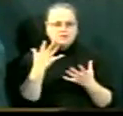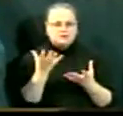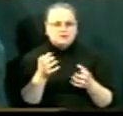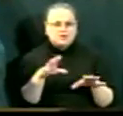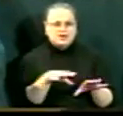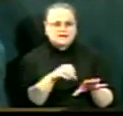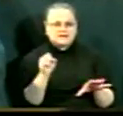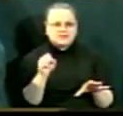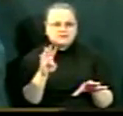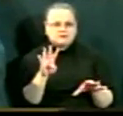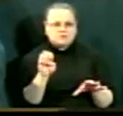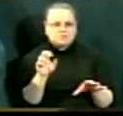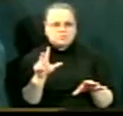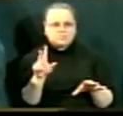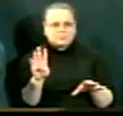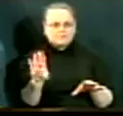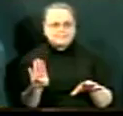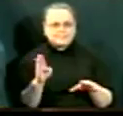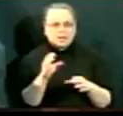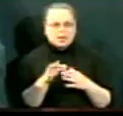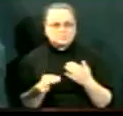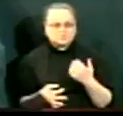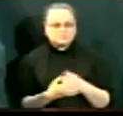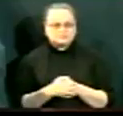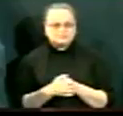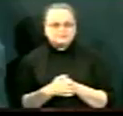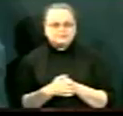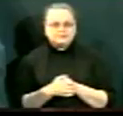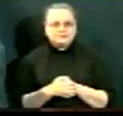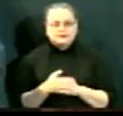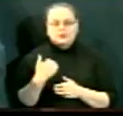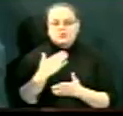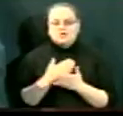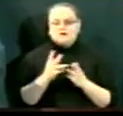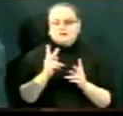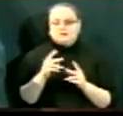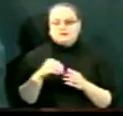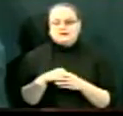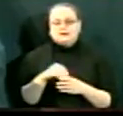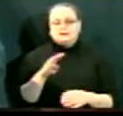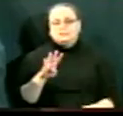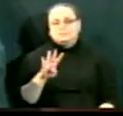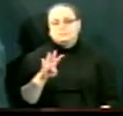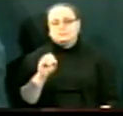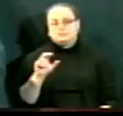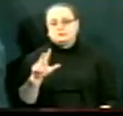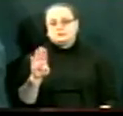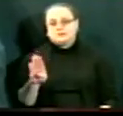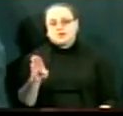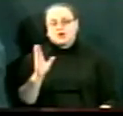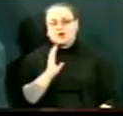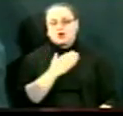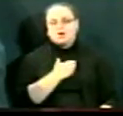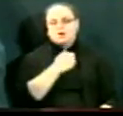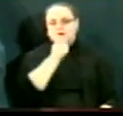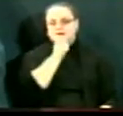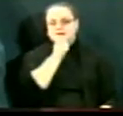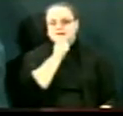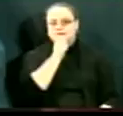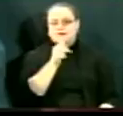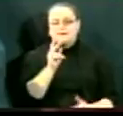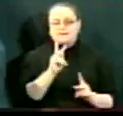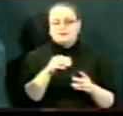away the 403B option? Well, we've got some folks in our 403B, like, for example, our classified folks are on the asset